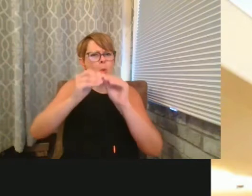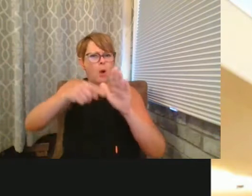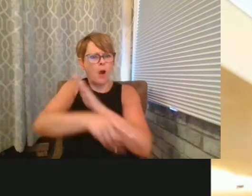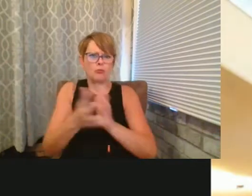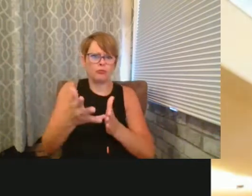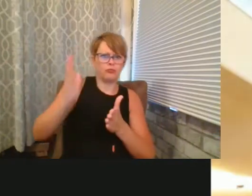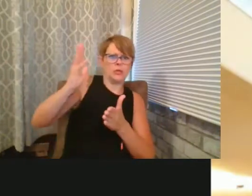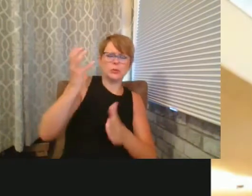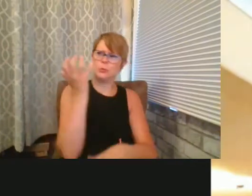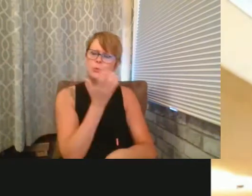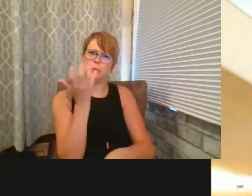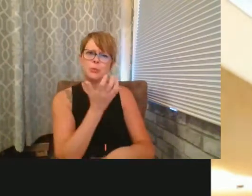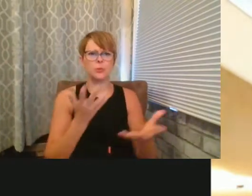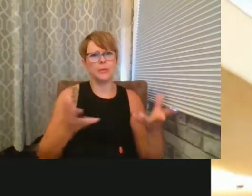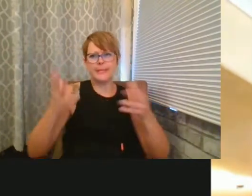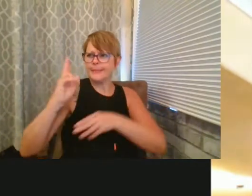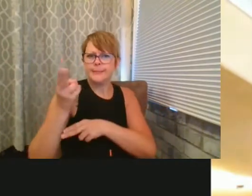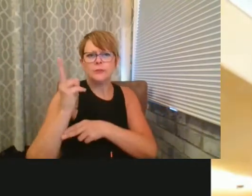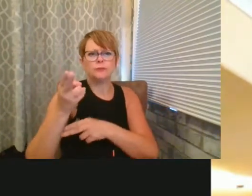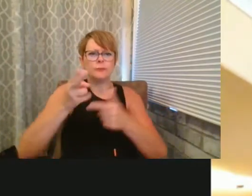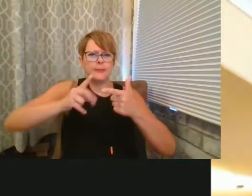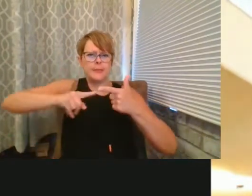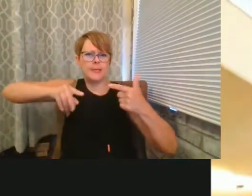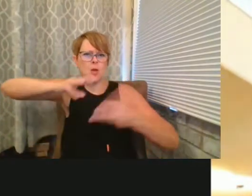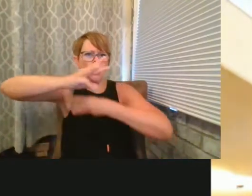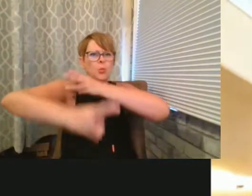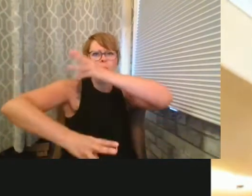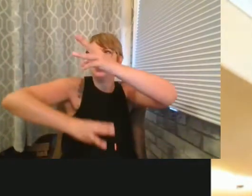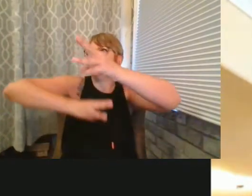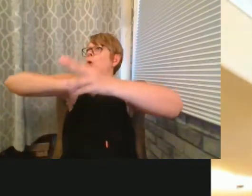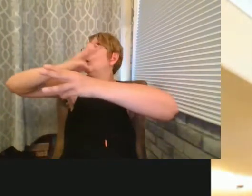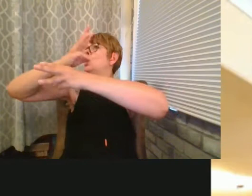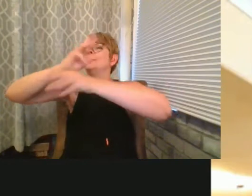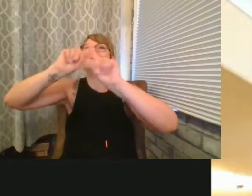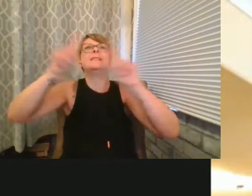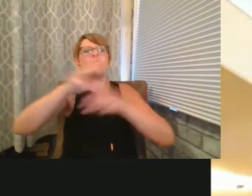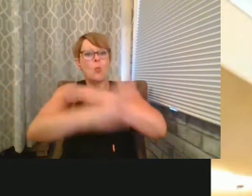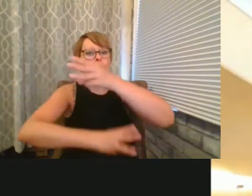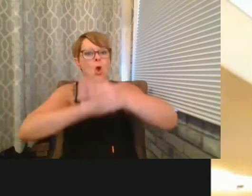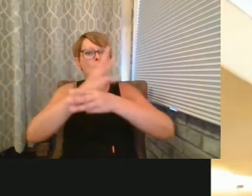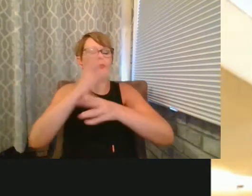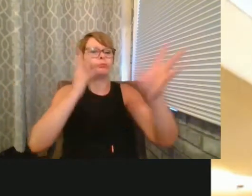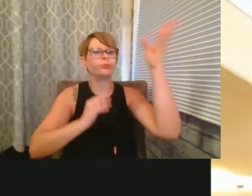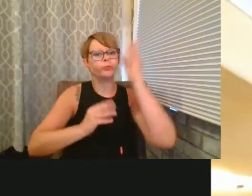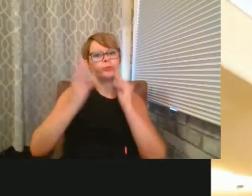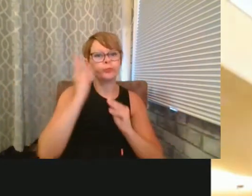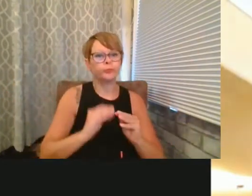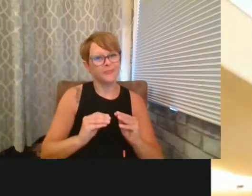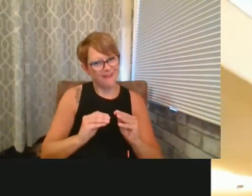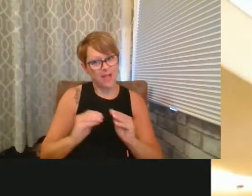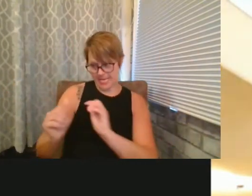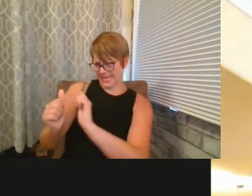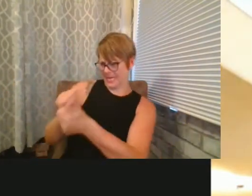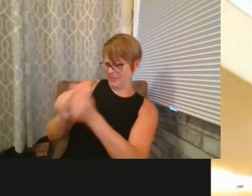a history, a bit of worldliness, So competition really, I mean, the competition